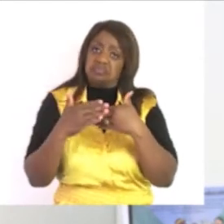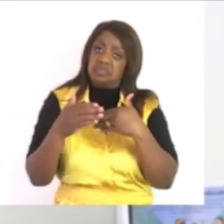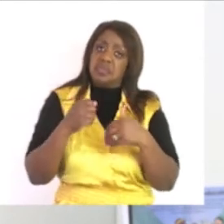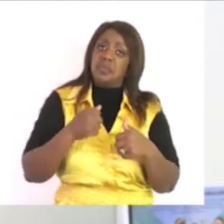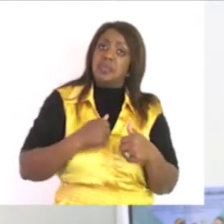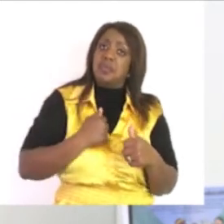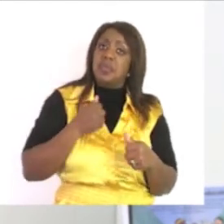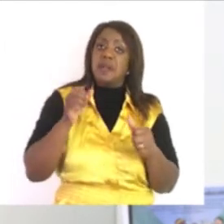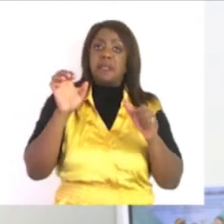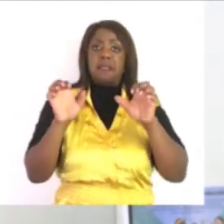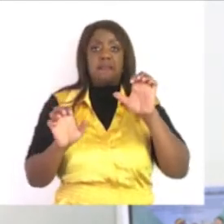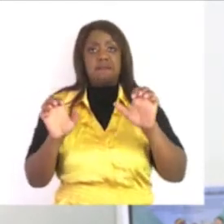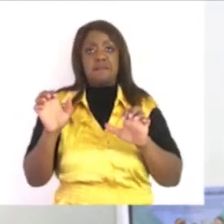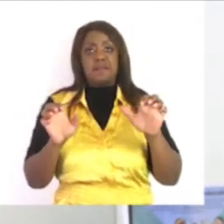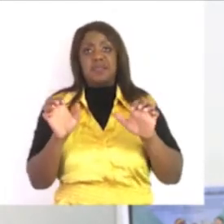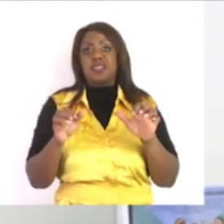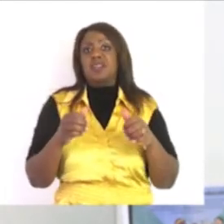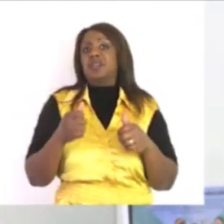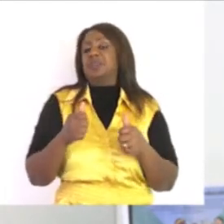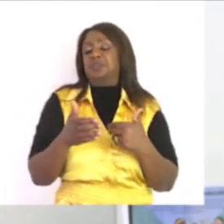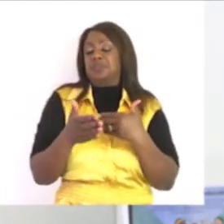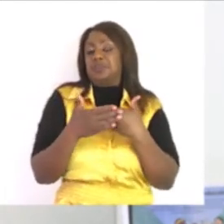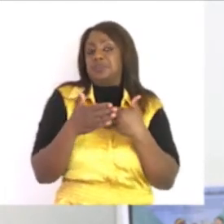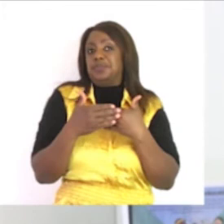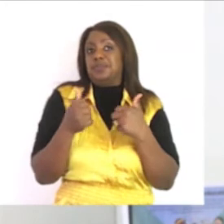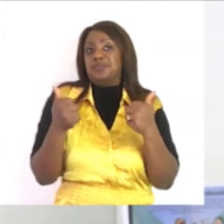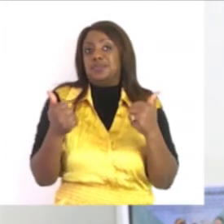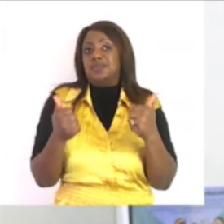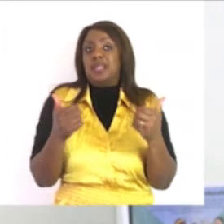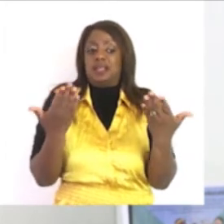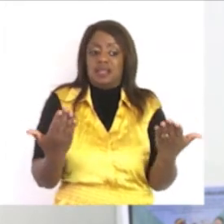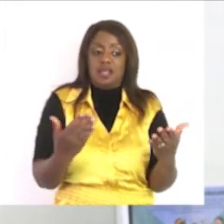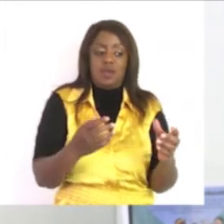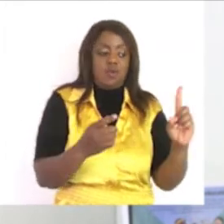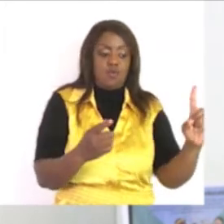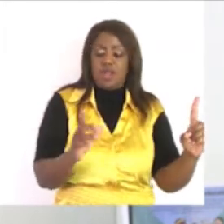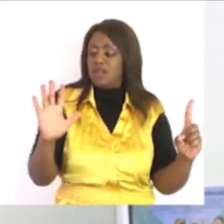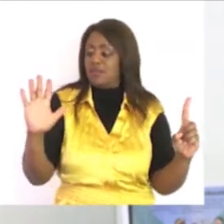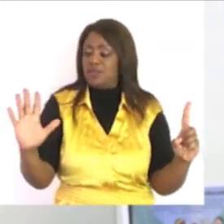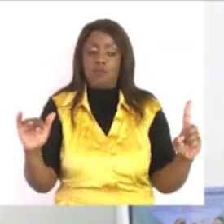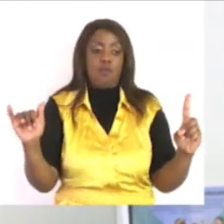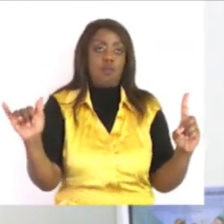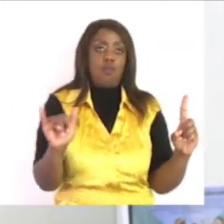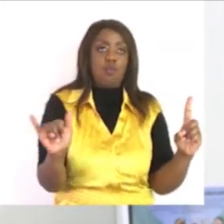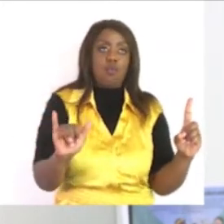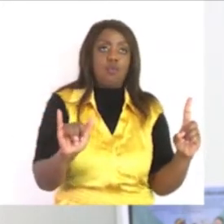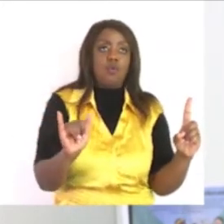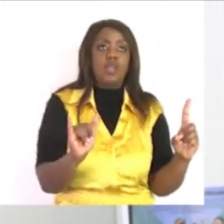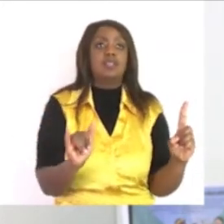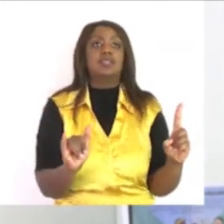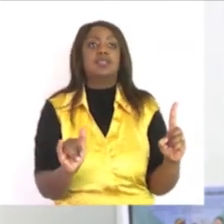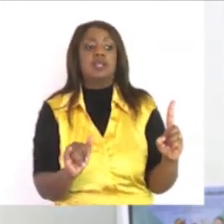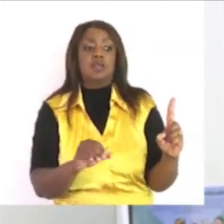this 0.6, I was so close to the actual value. So if I have to